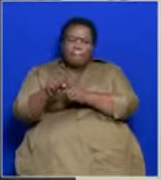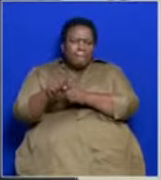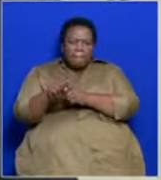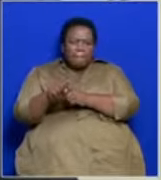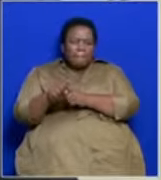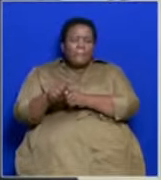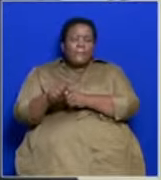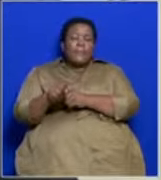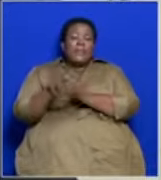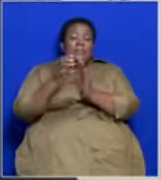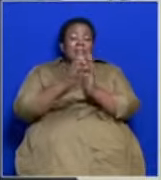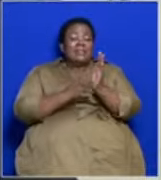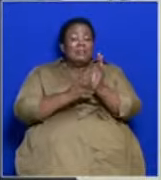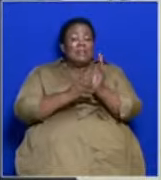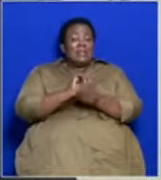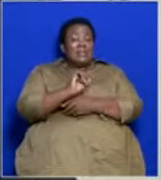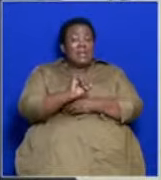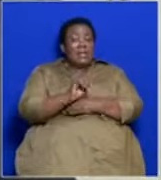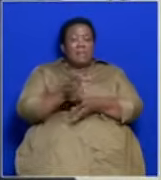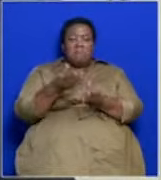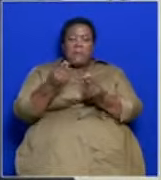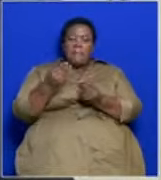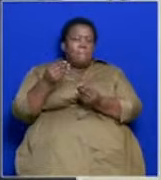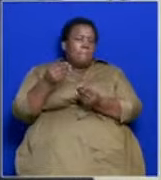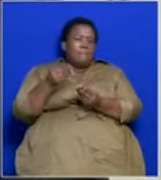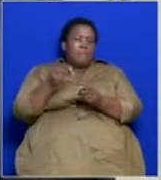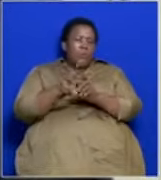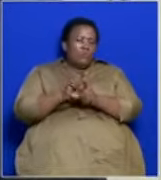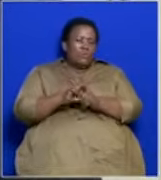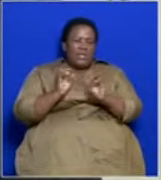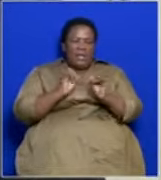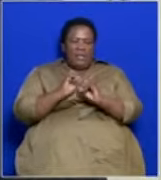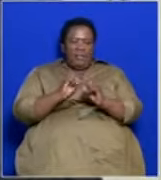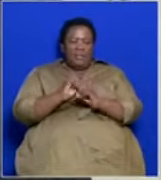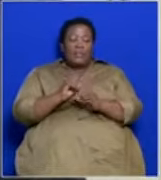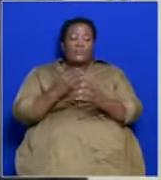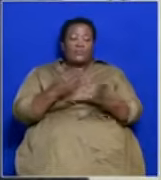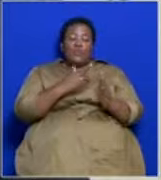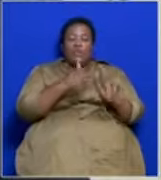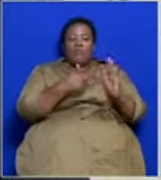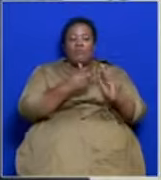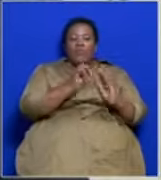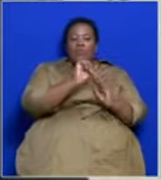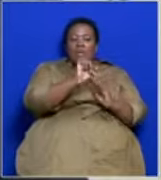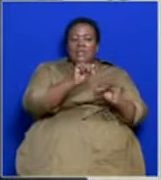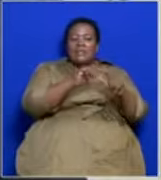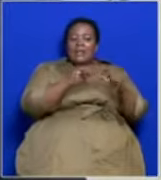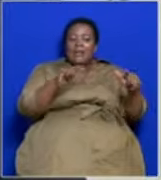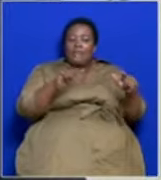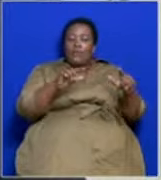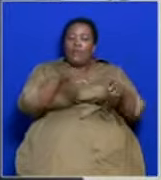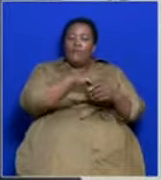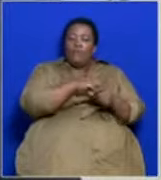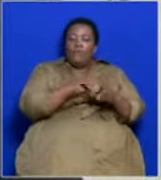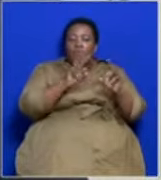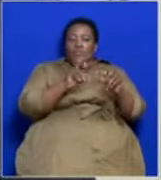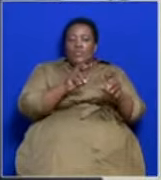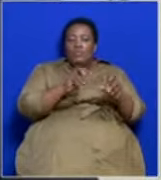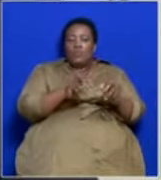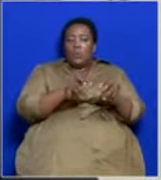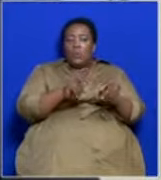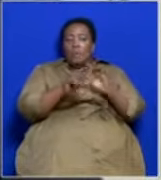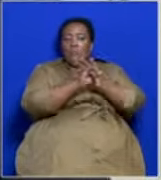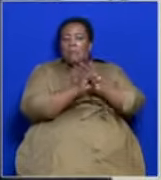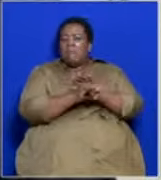secured. As a result, his role and level of involvement in the matter cannot be determined at this